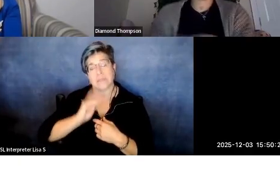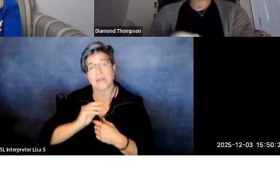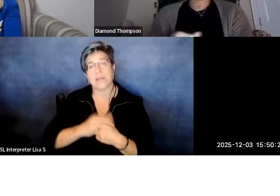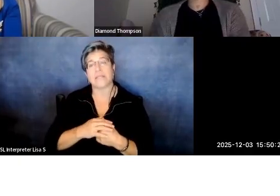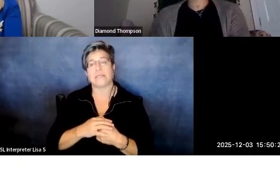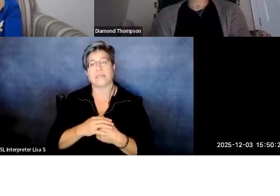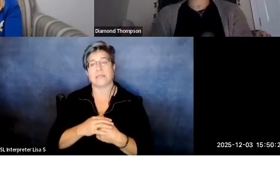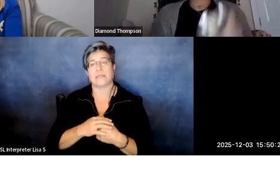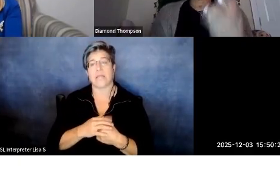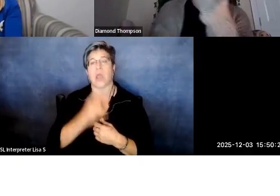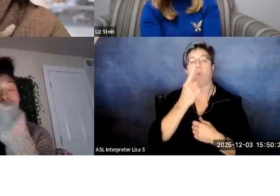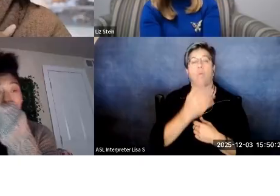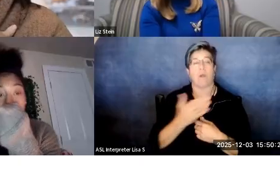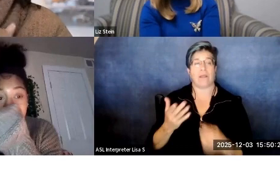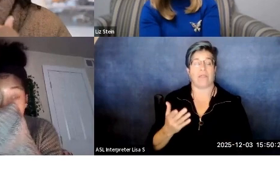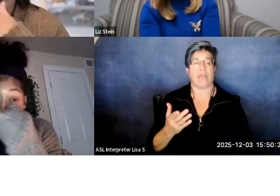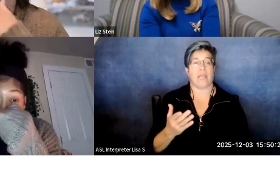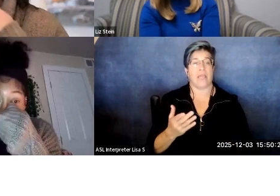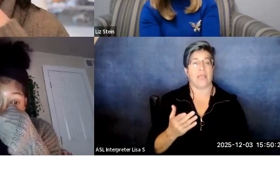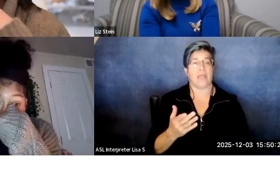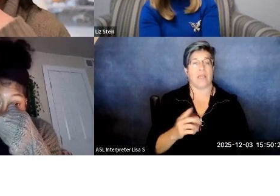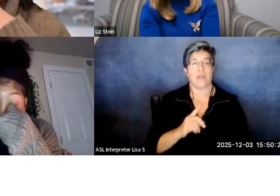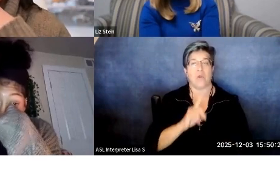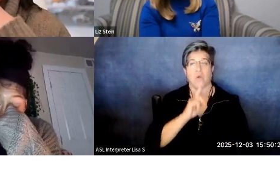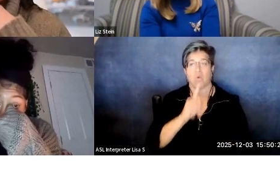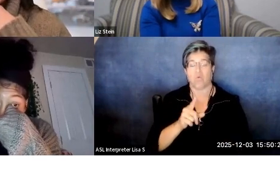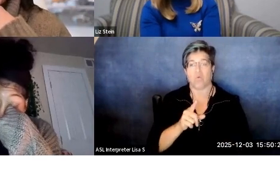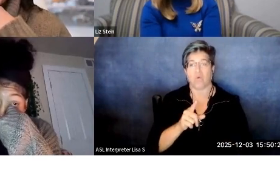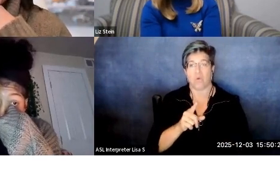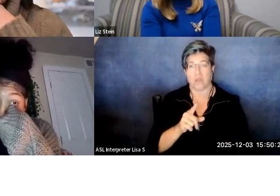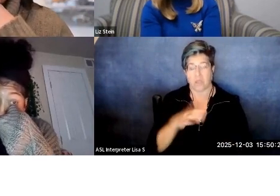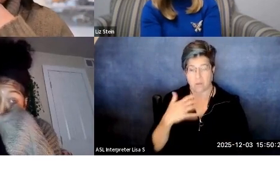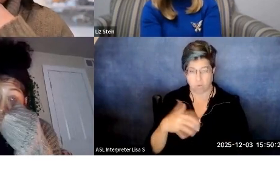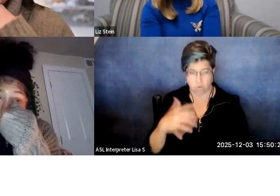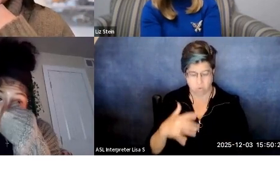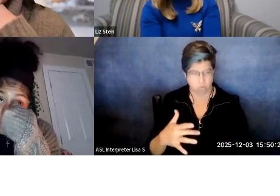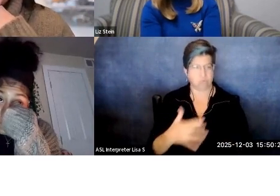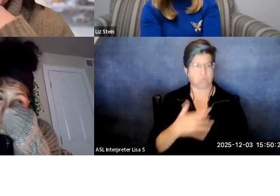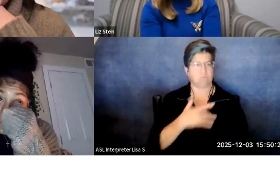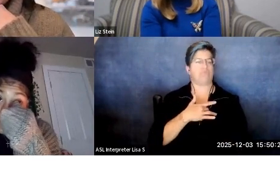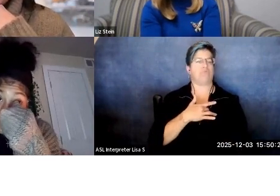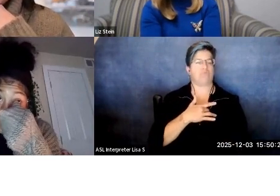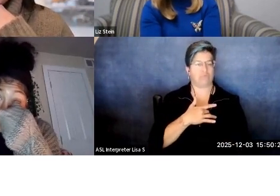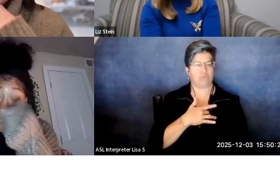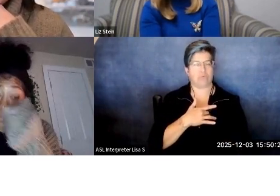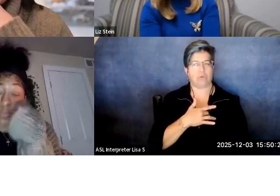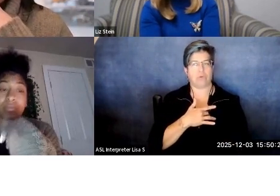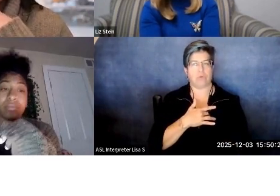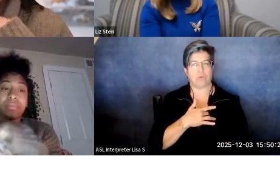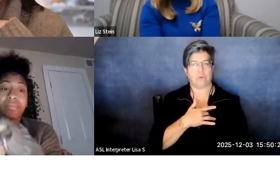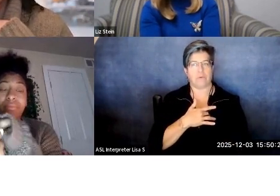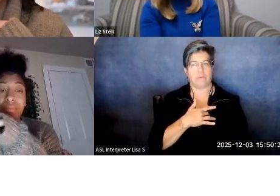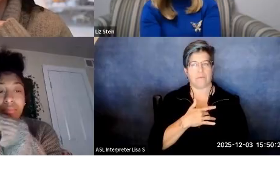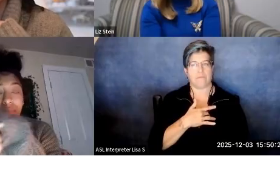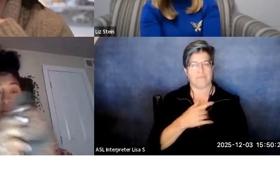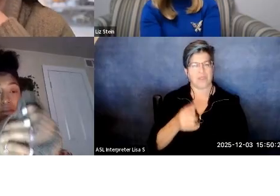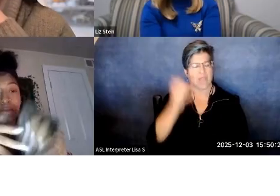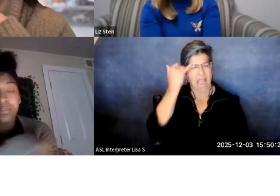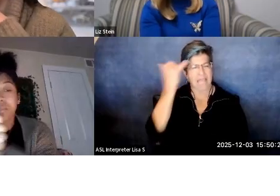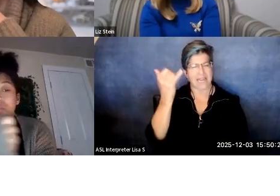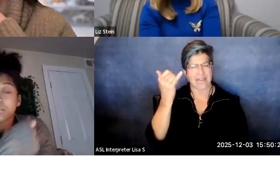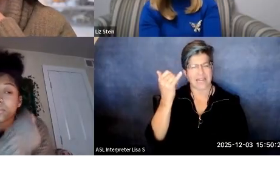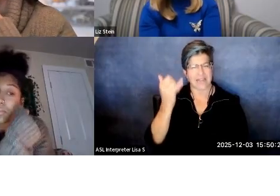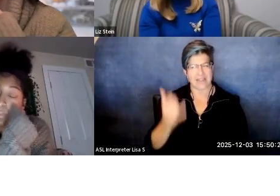And one of the things that really came through to me was this idea of